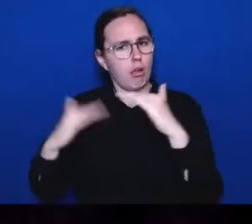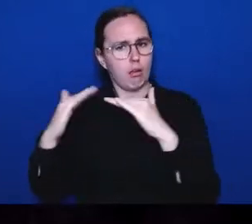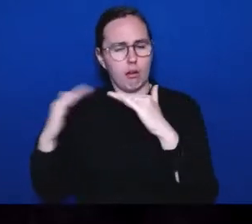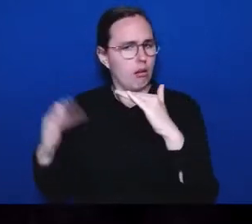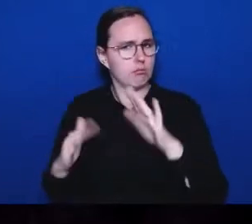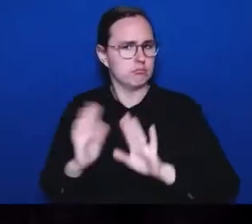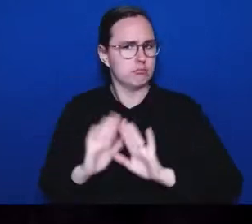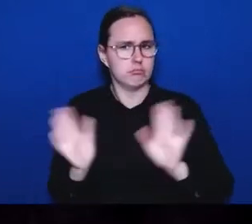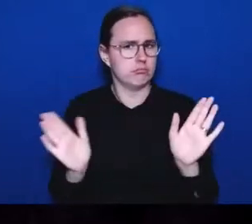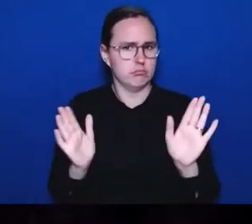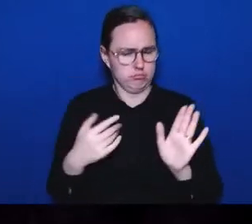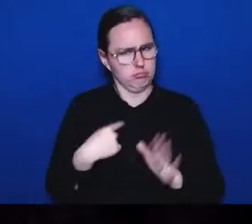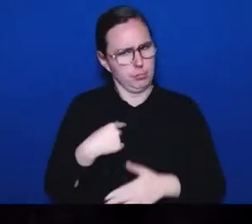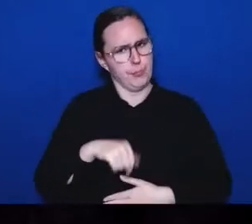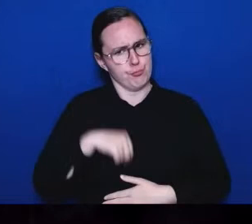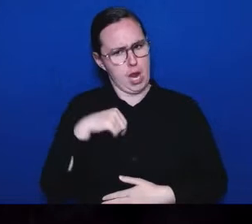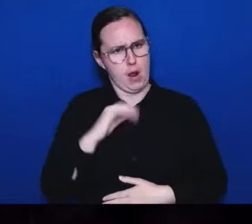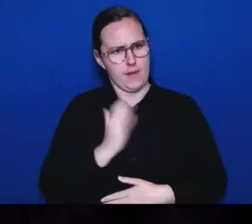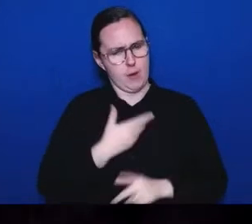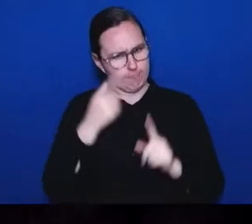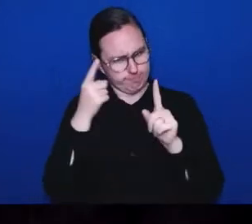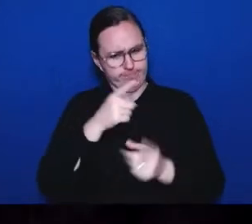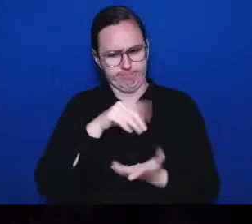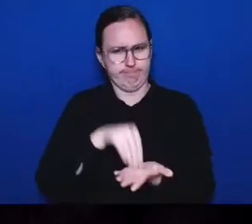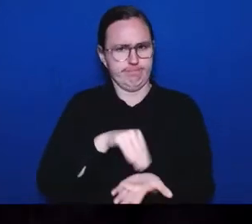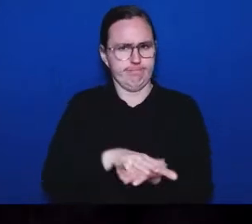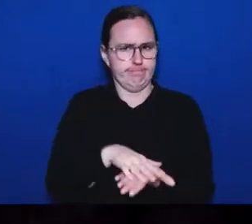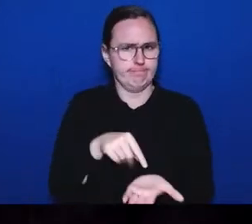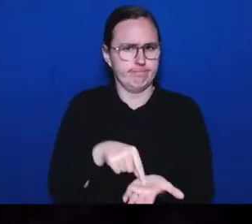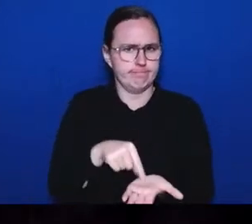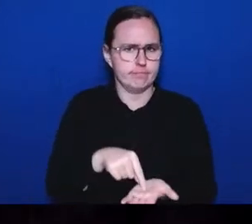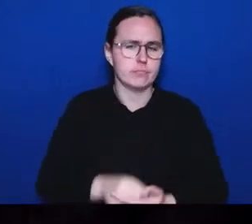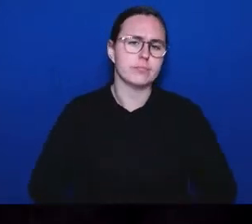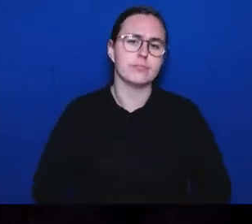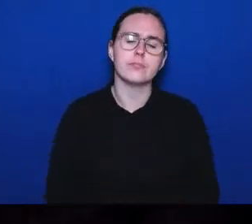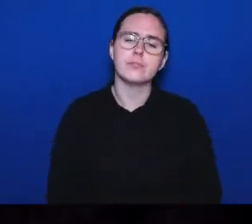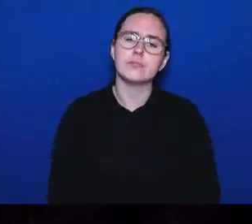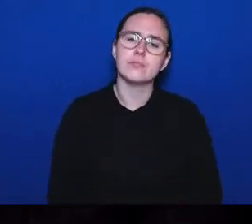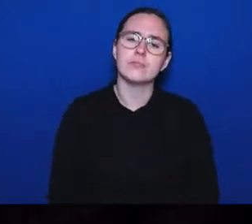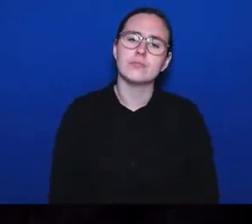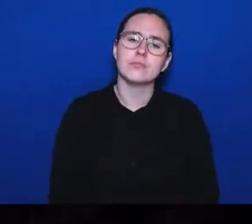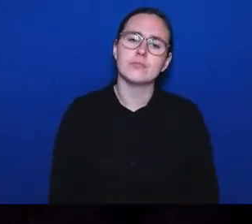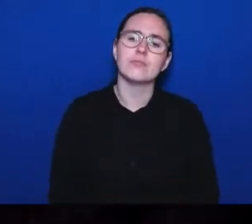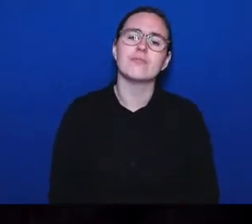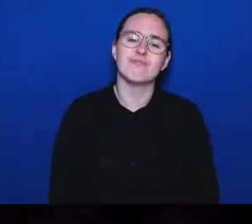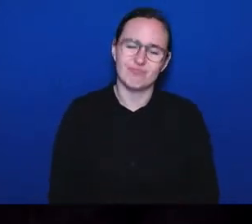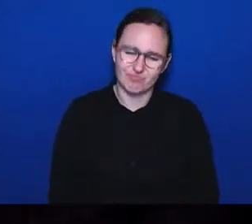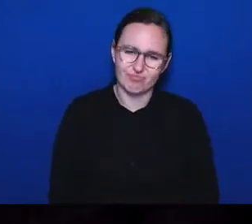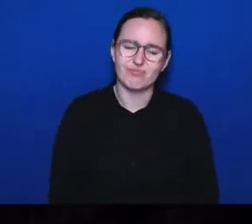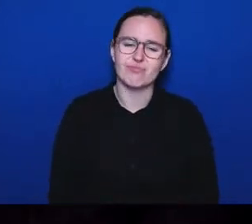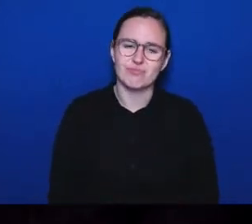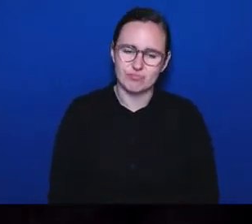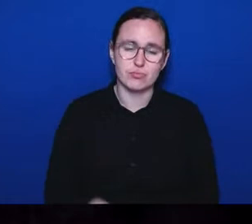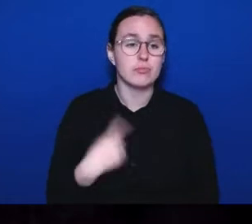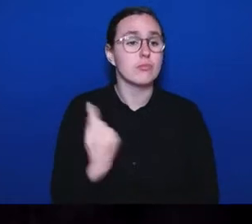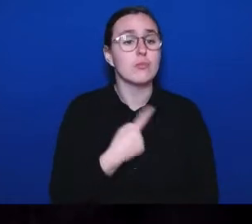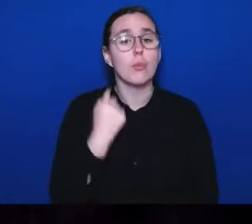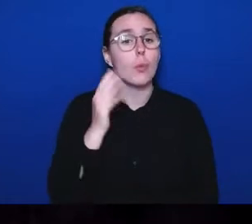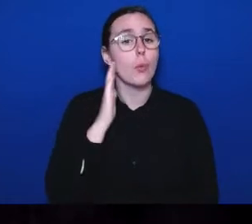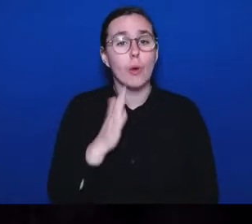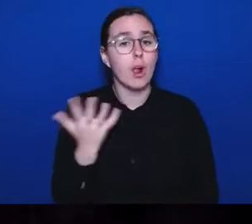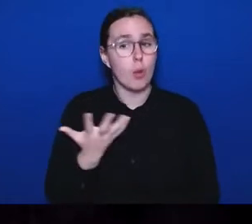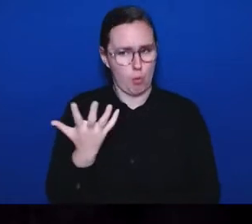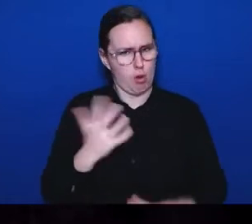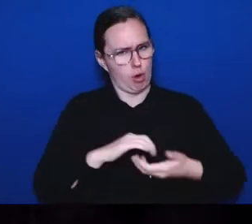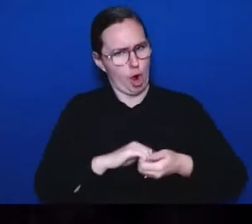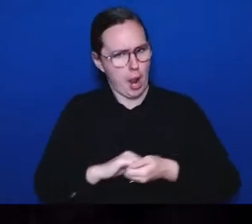model, co-developed by Doctors of BC, BC Family Doctors, and the provincial government, represents a seismic